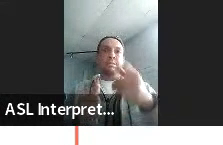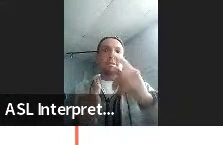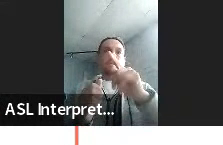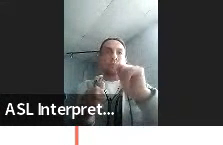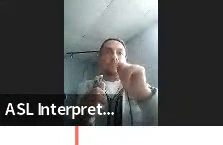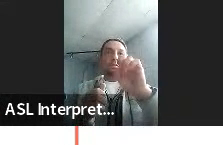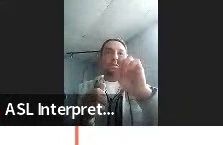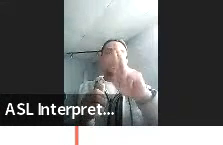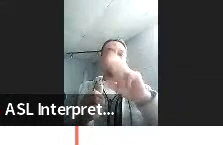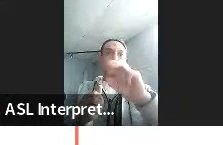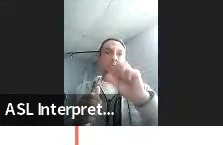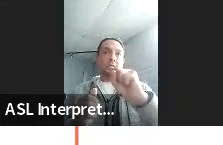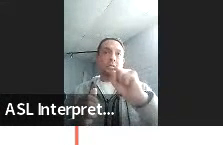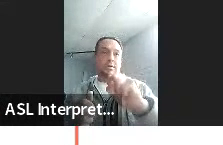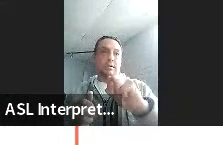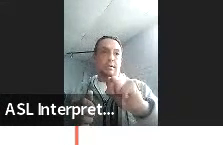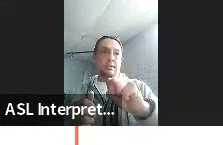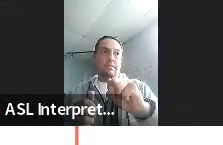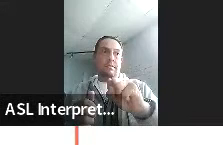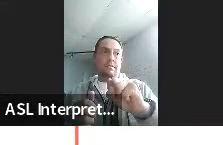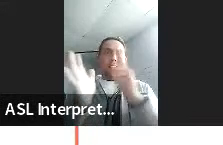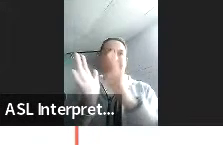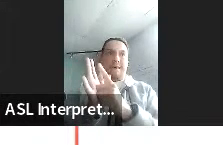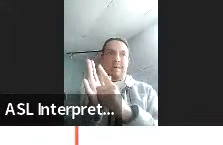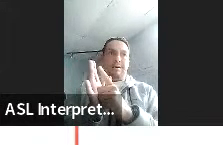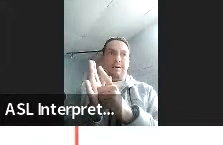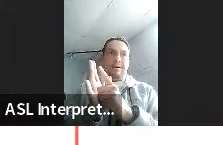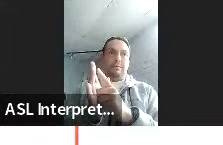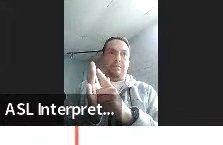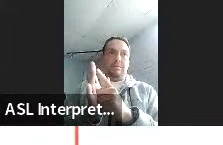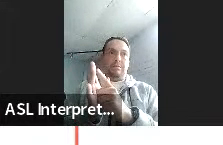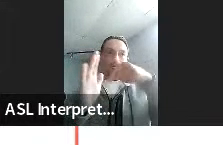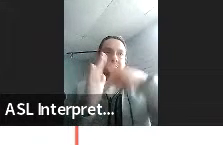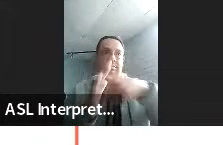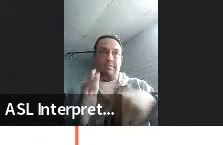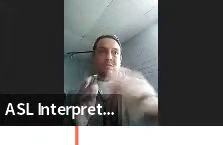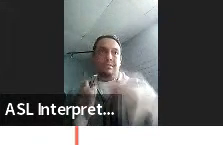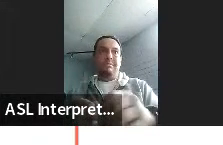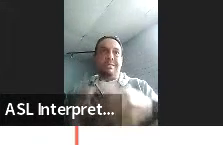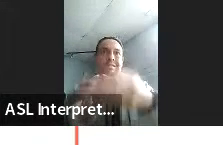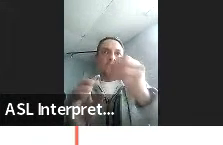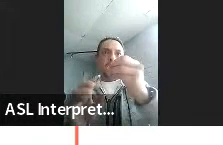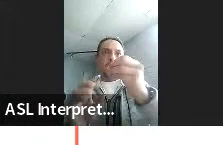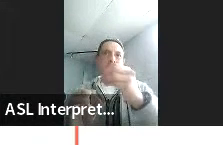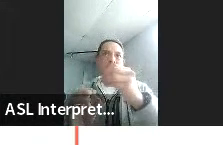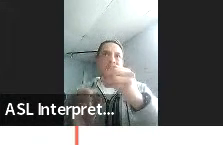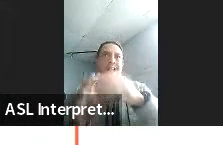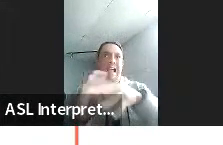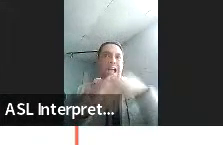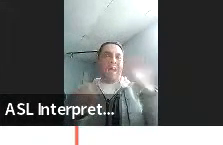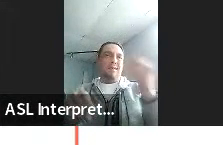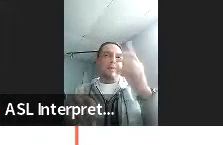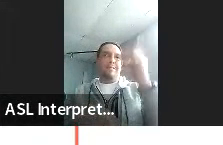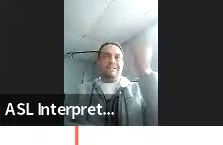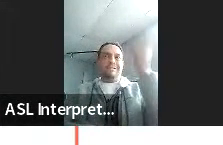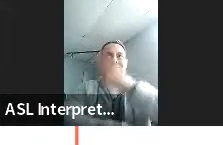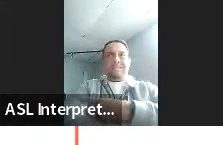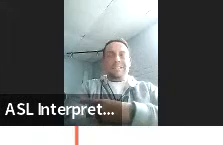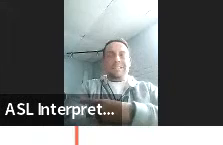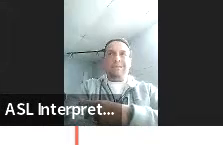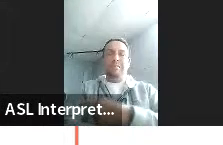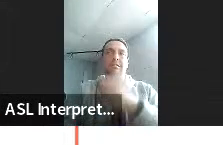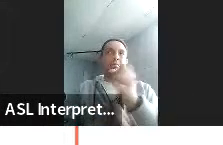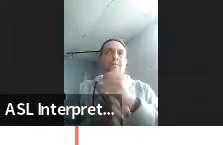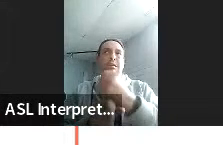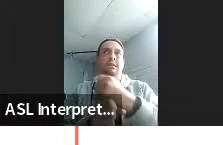that we have in our zoning are just decades and decades out of date. It creates all sorts of ambiguity. It also makes it harder to regulate when